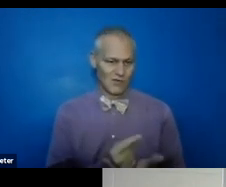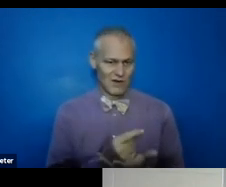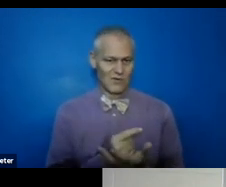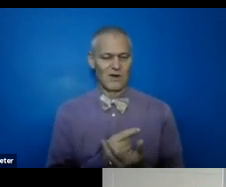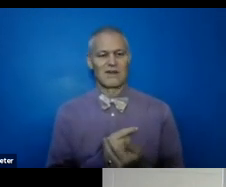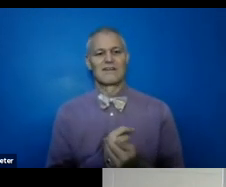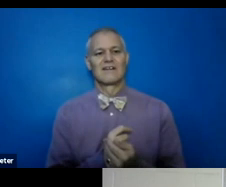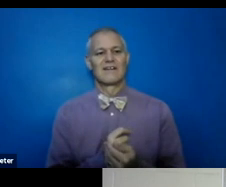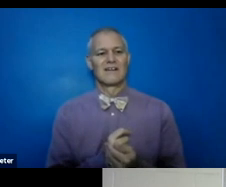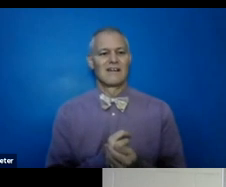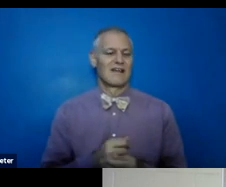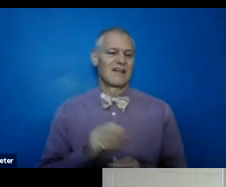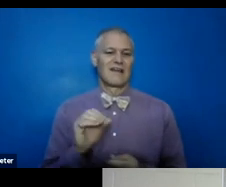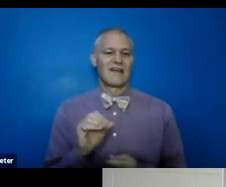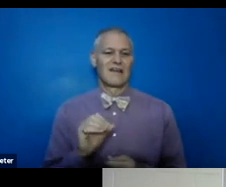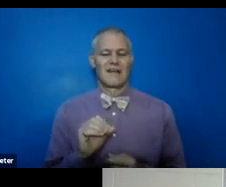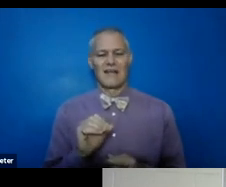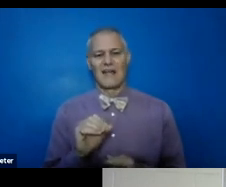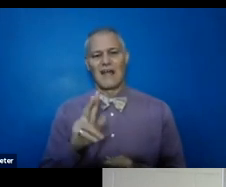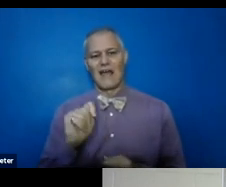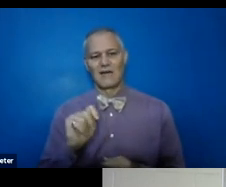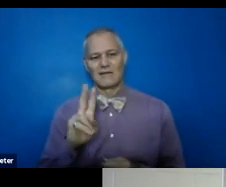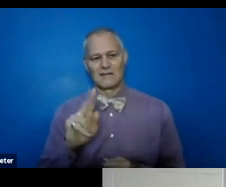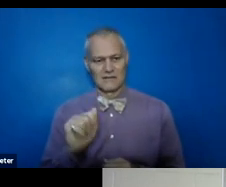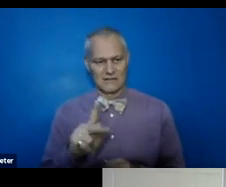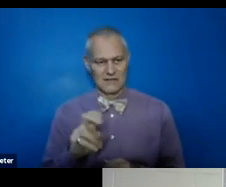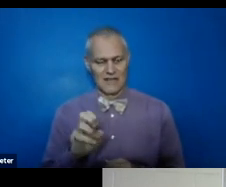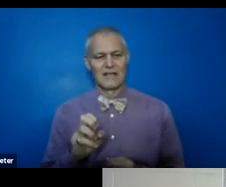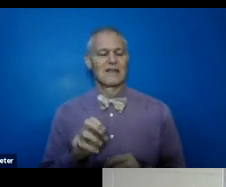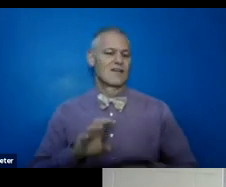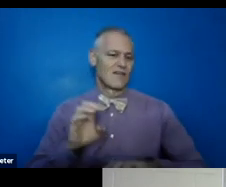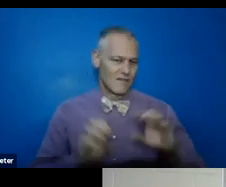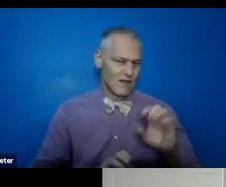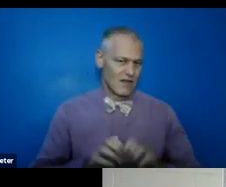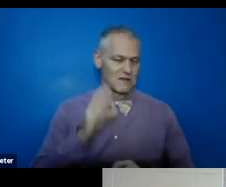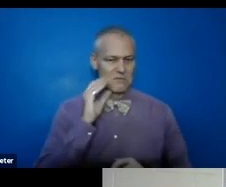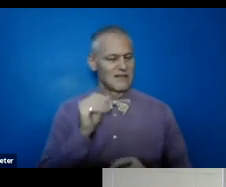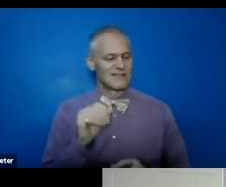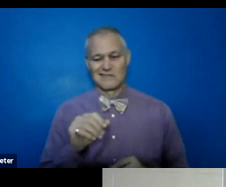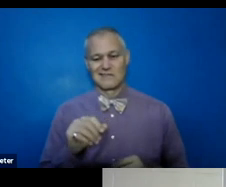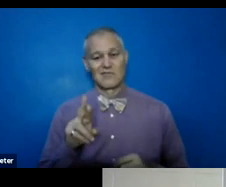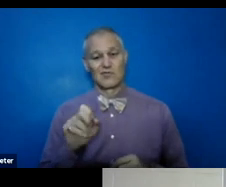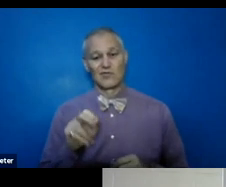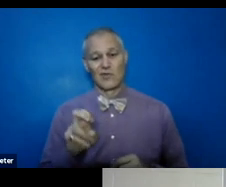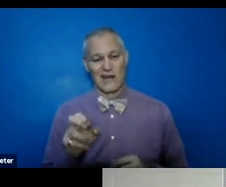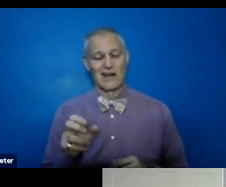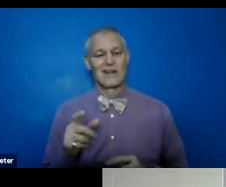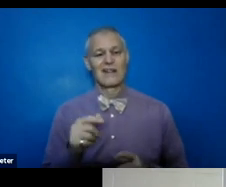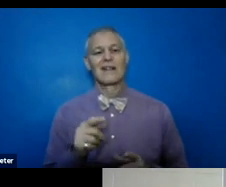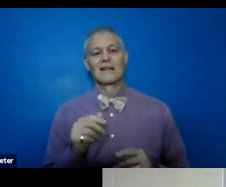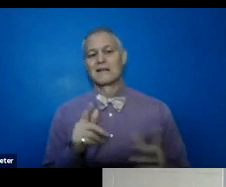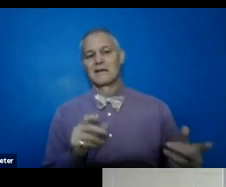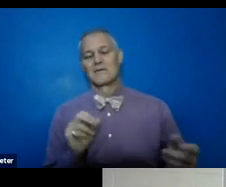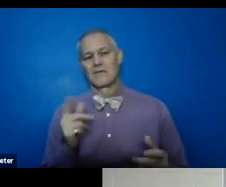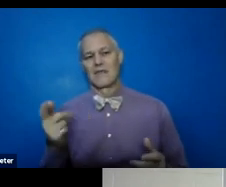like an outtake evaluation experience, it's like really, really rare that the kinds of donors that come to us would want